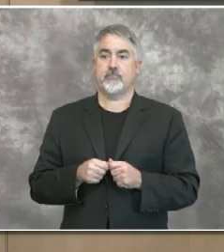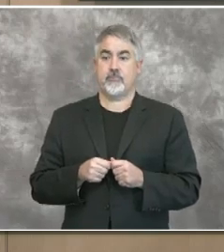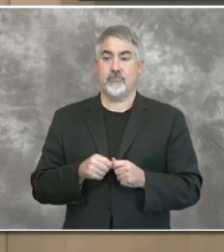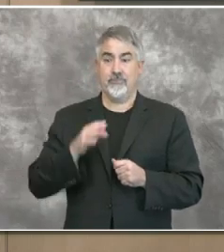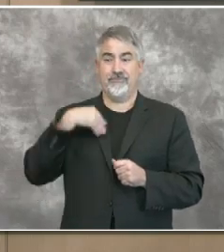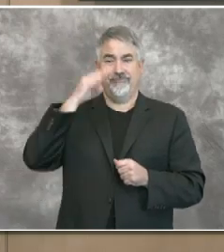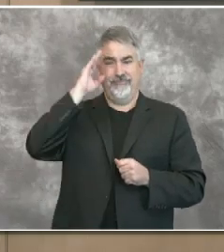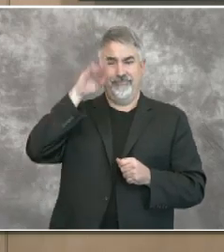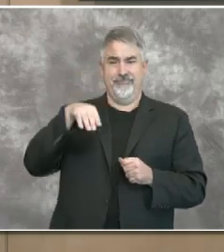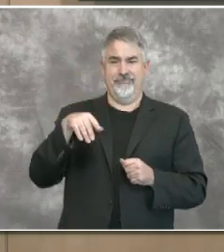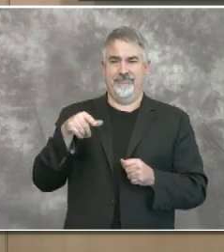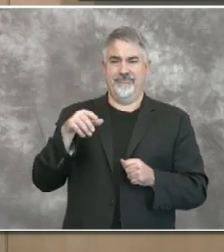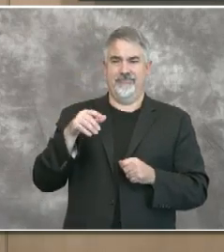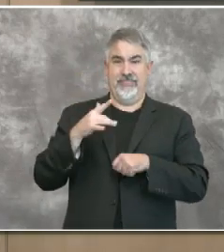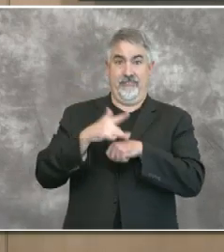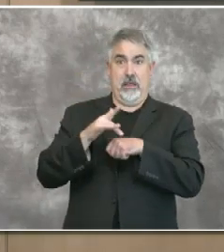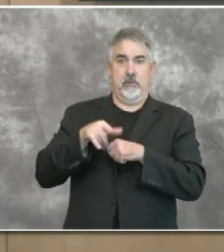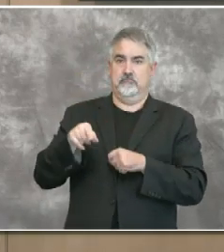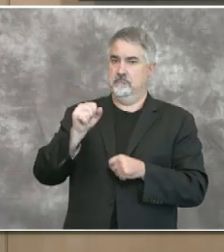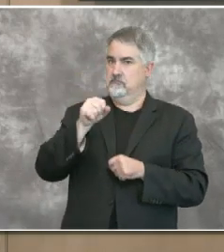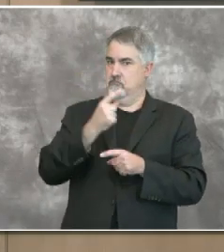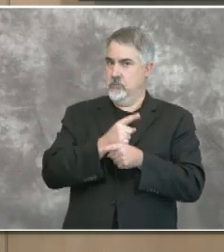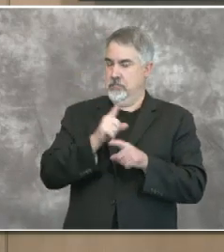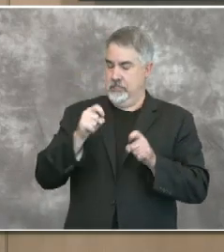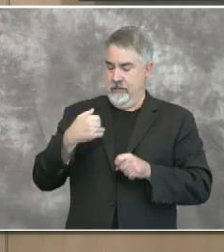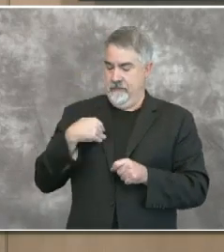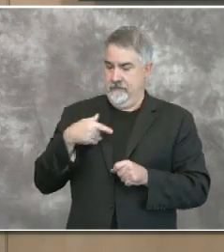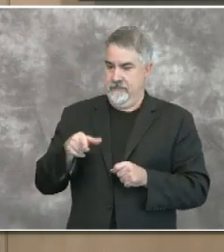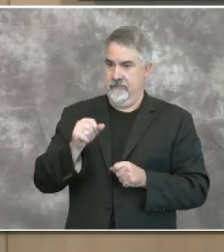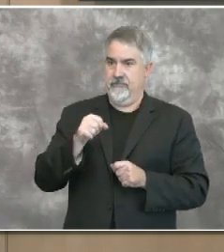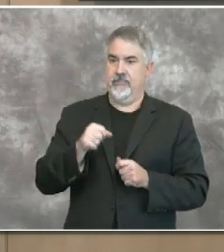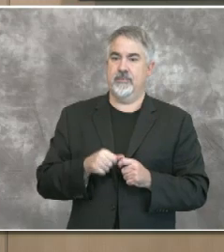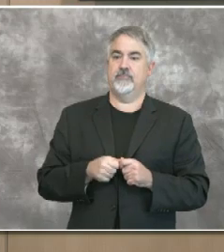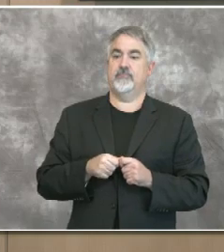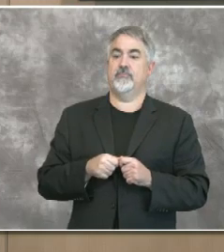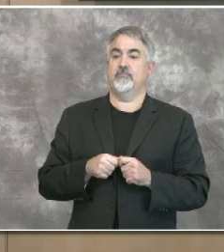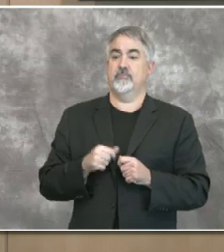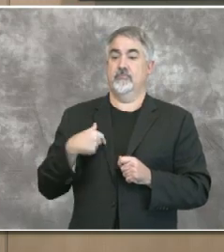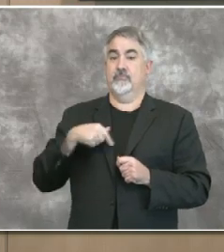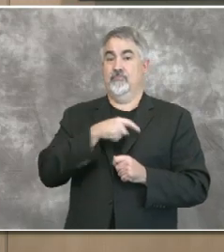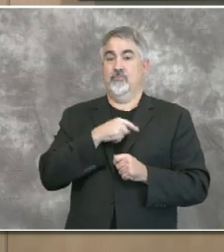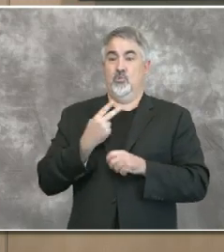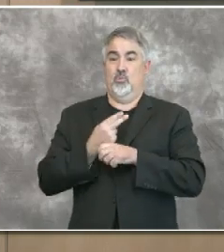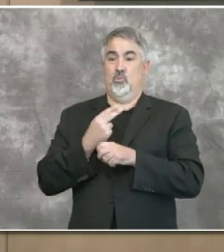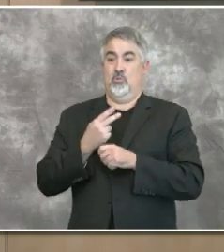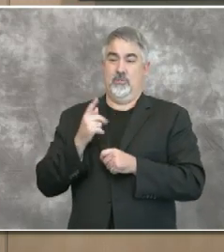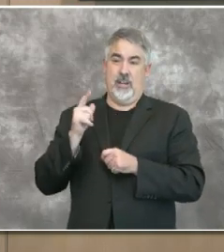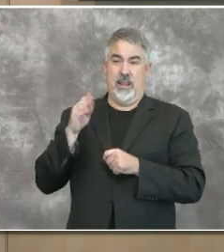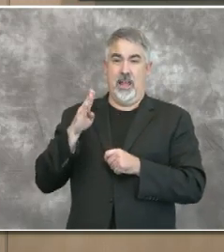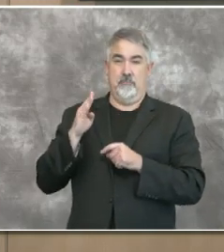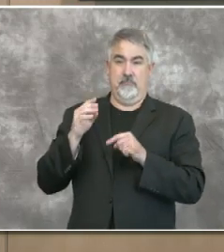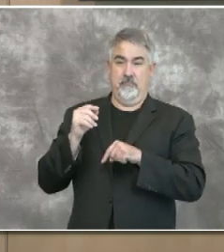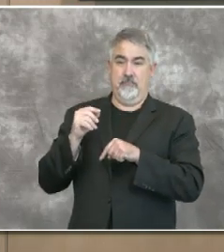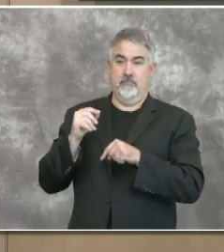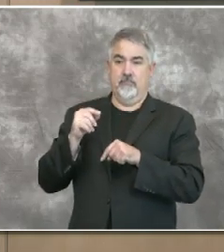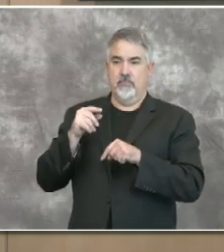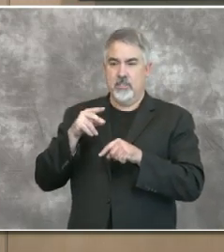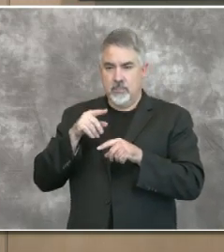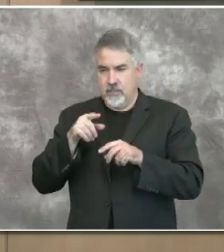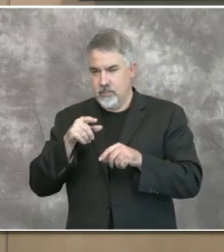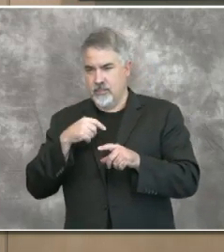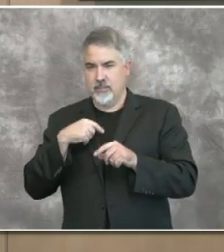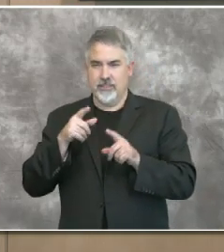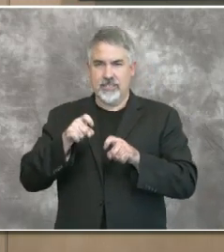become increasingly available. Our own public health lab actually tried to get those tests from Abbott and were unable